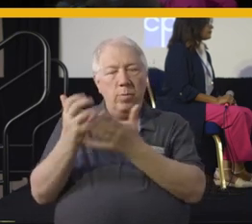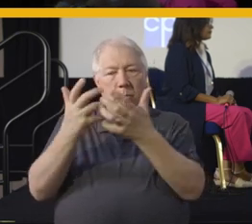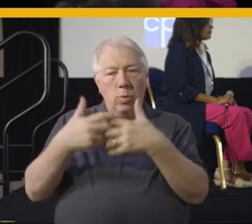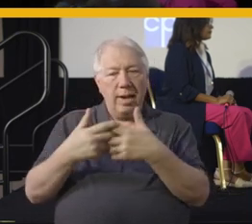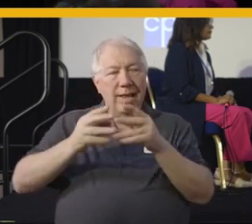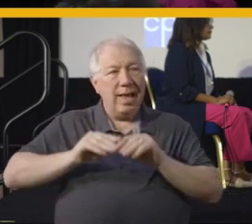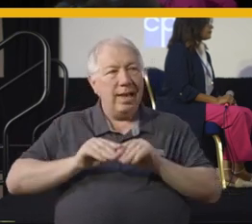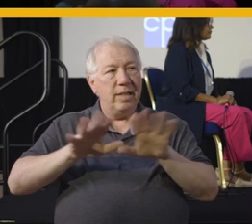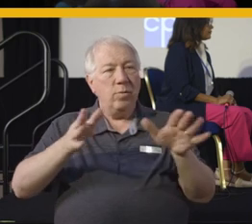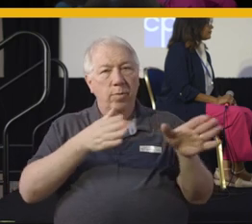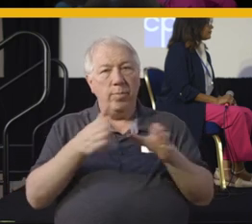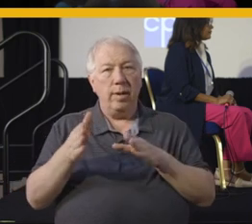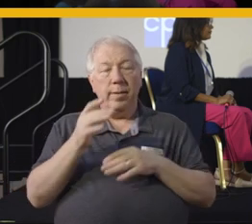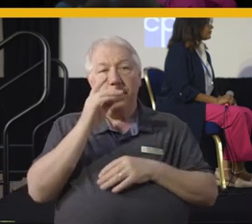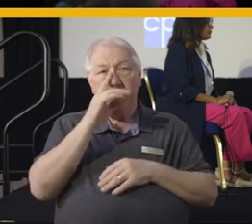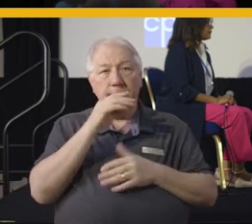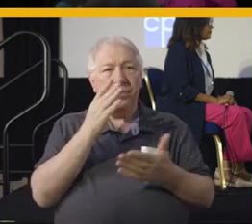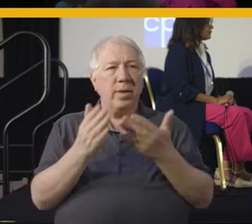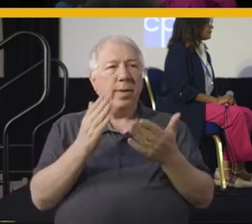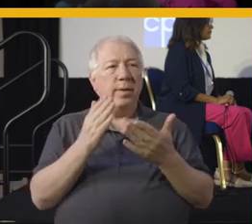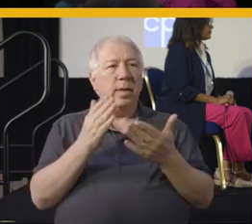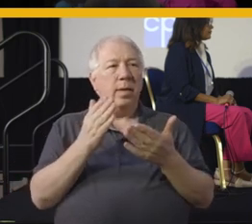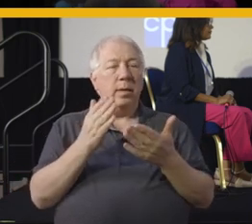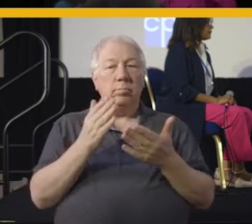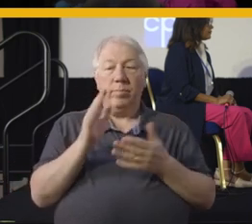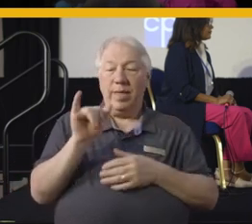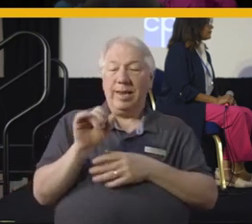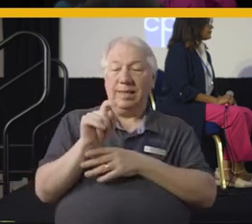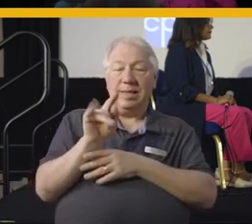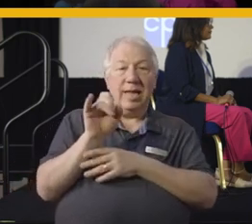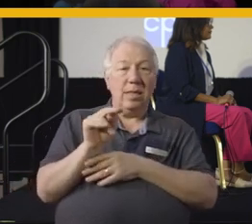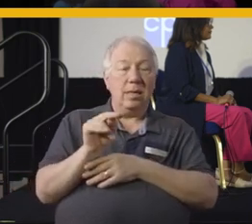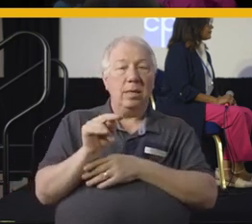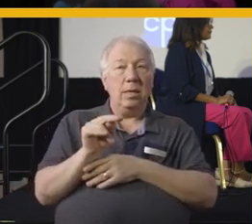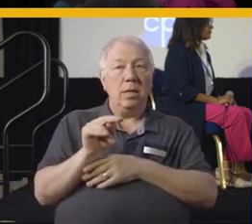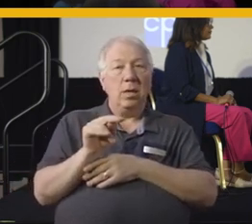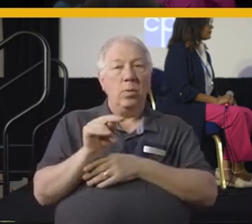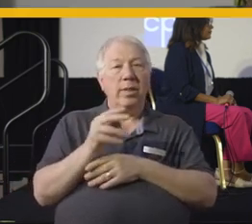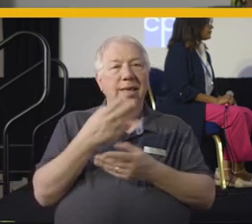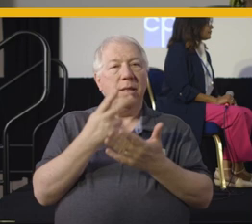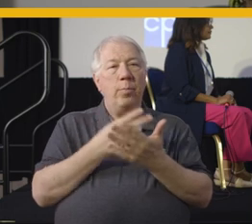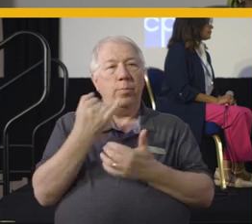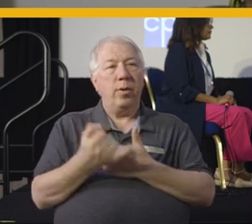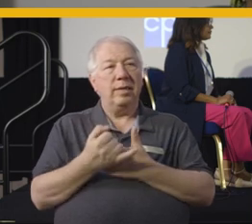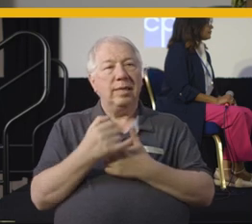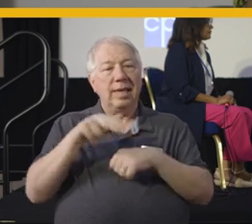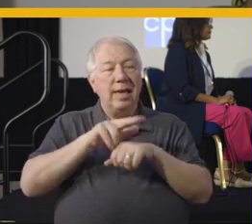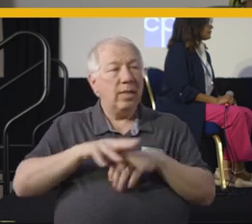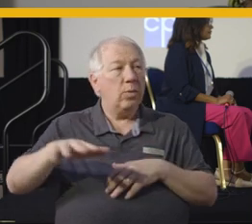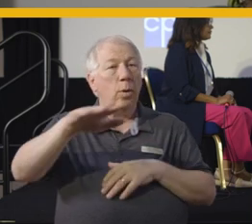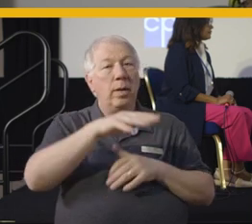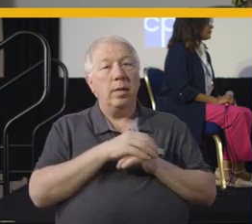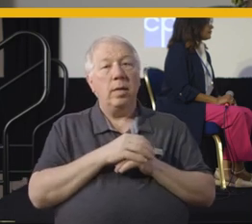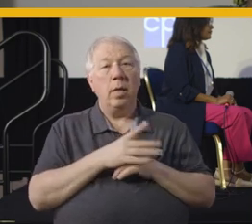a distribution plan and maybe the presenting station for you with getting that project nationwide. So